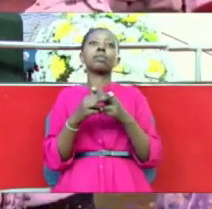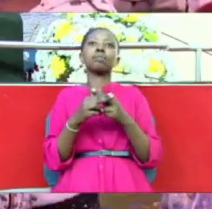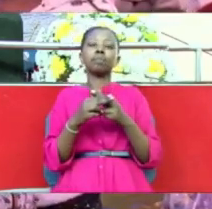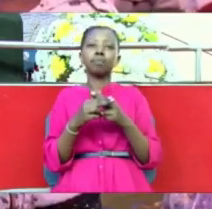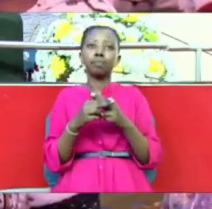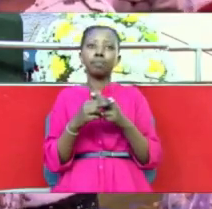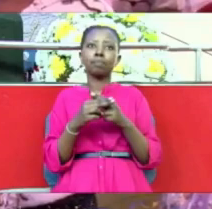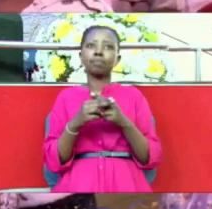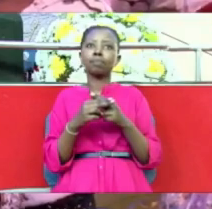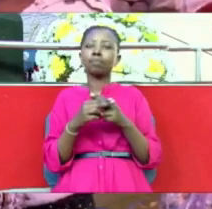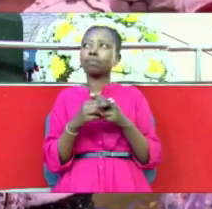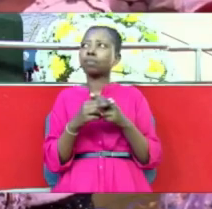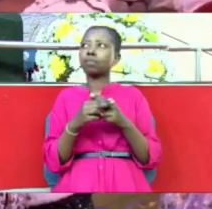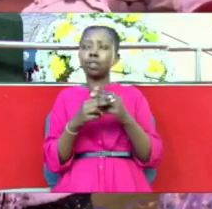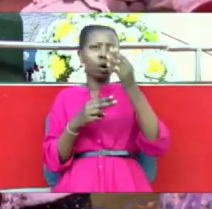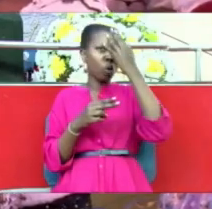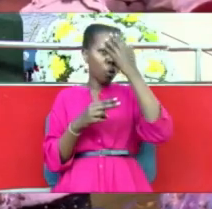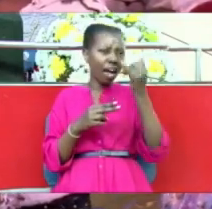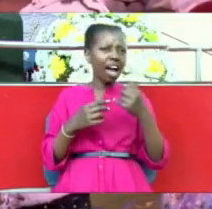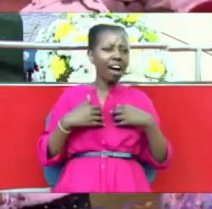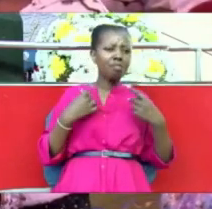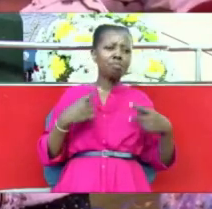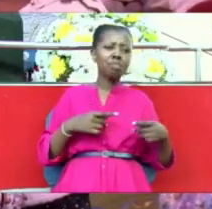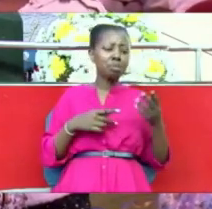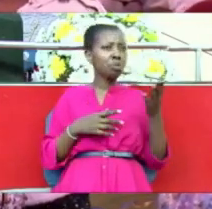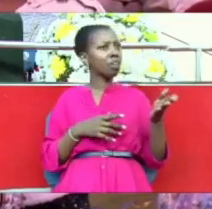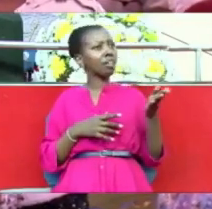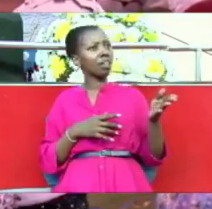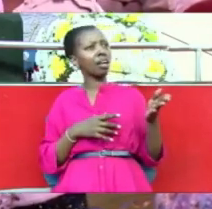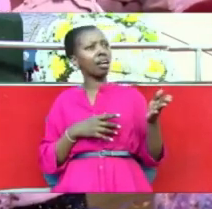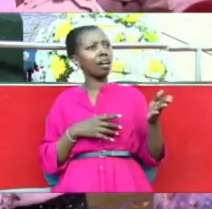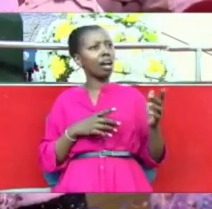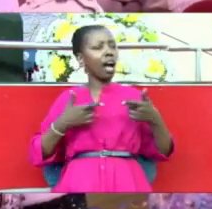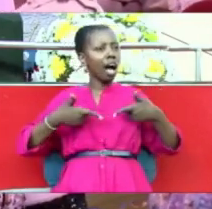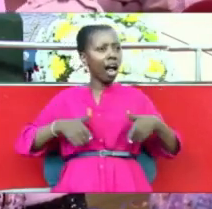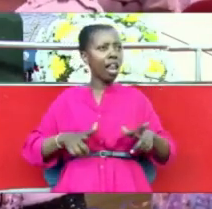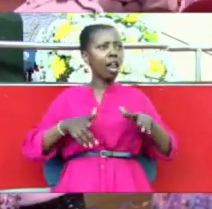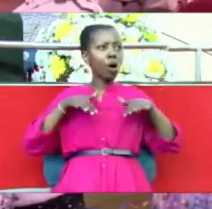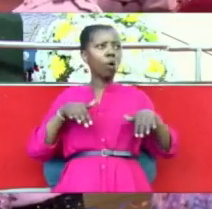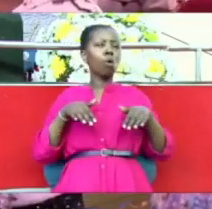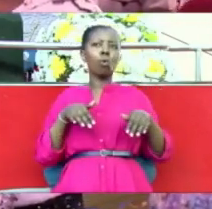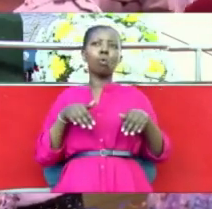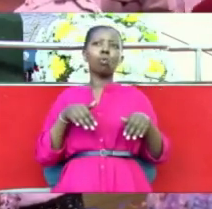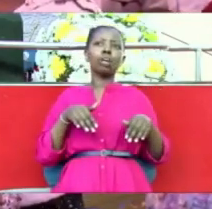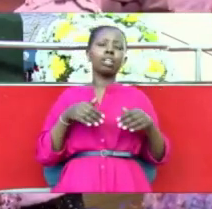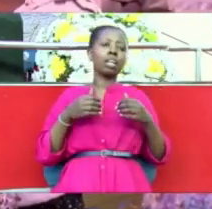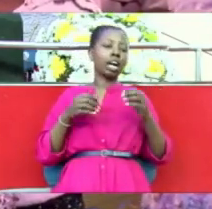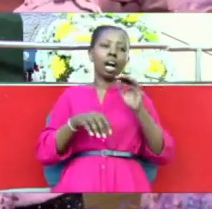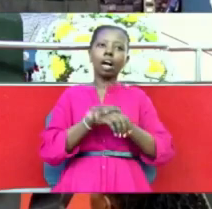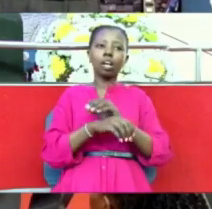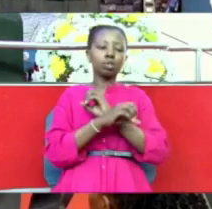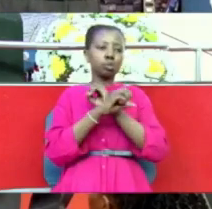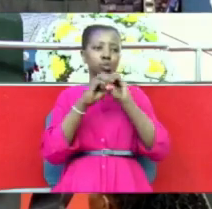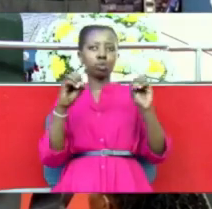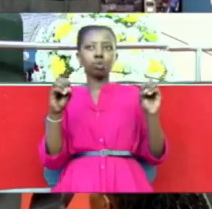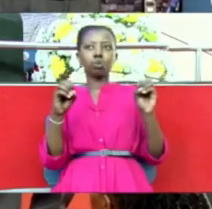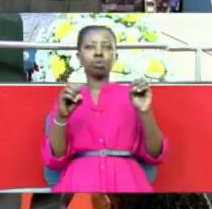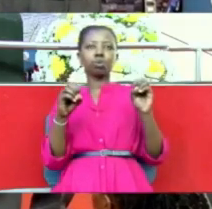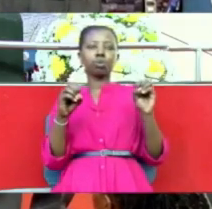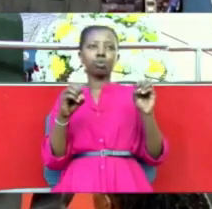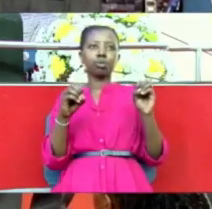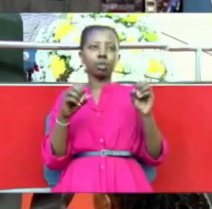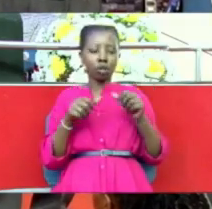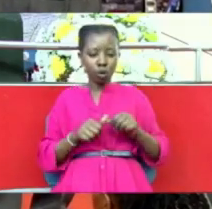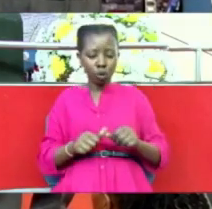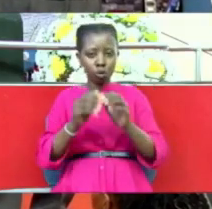In Jesus' name. Because there are people there. Let them wait in vain. May God prosper you. Amen. Let's